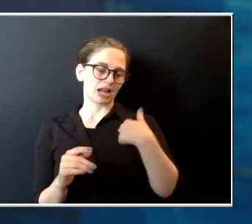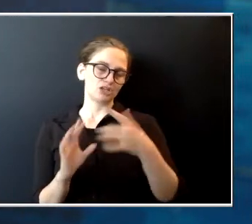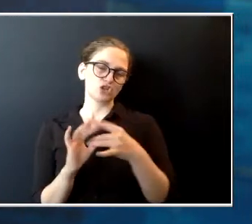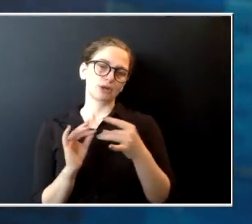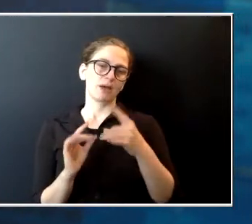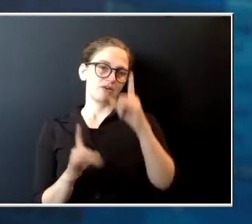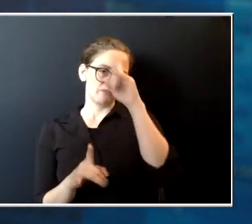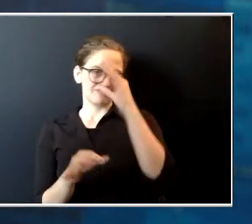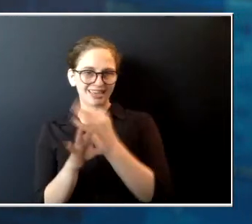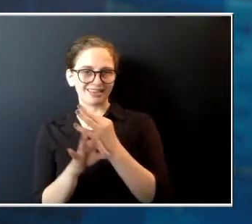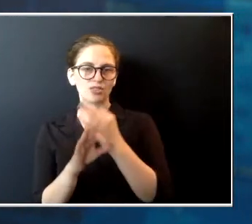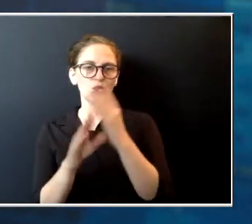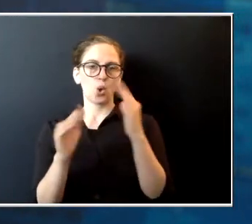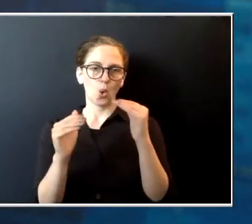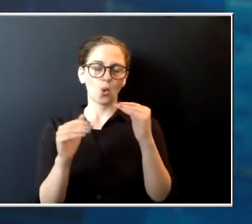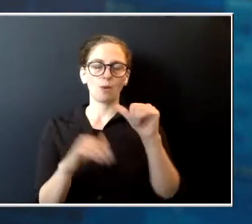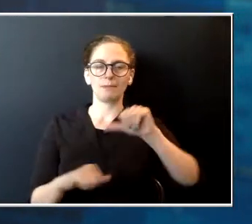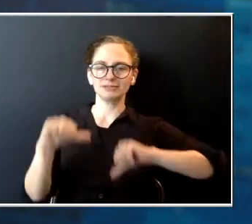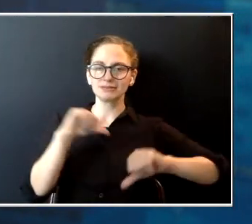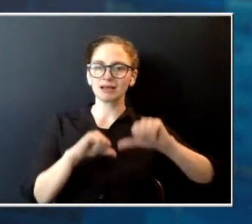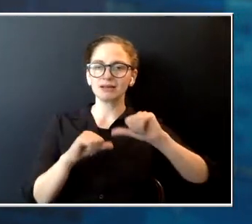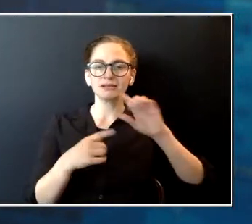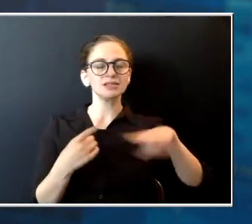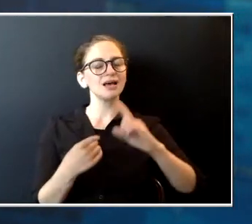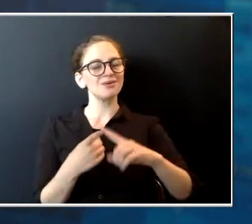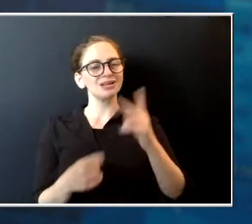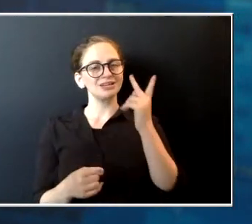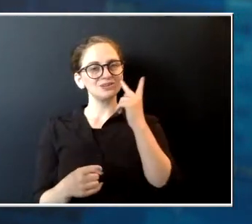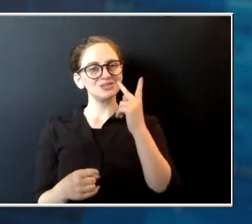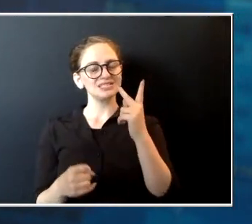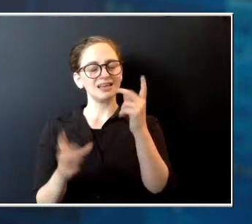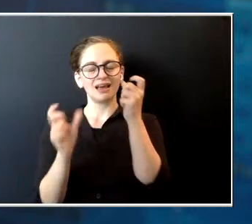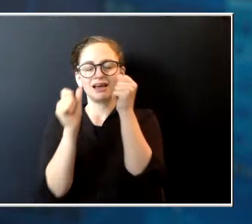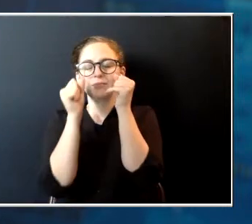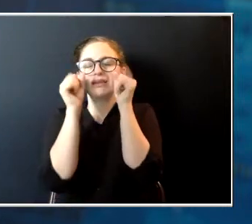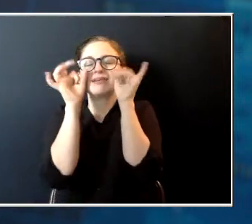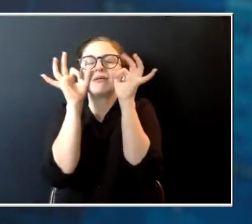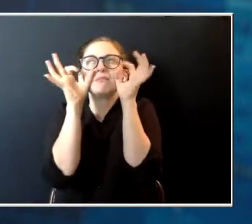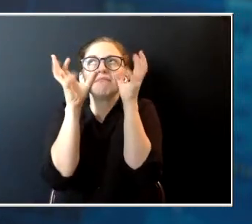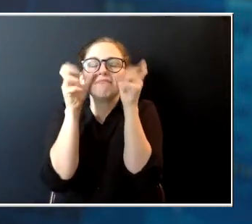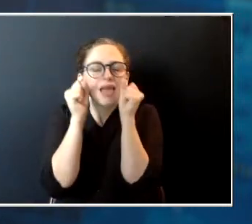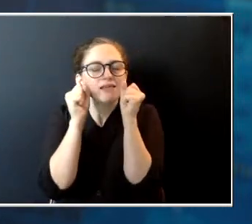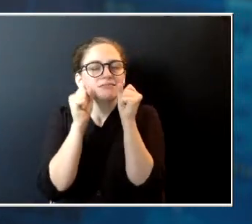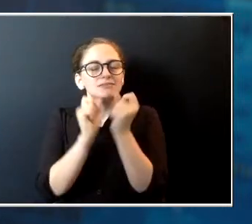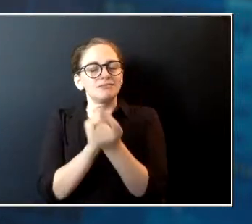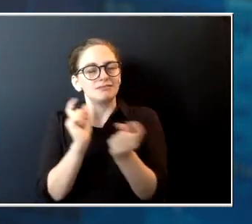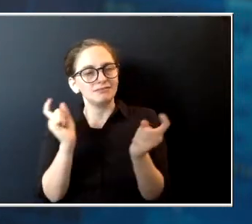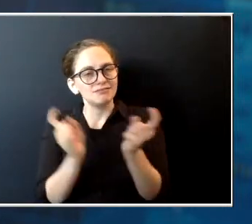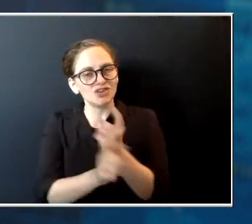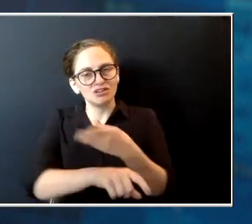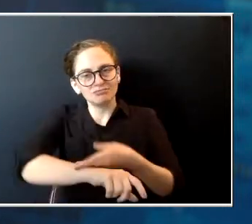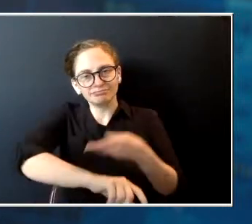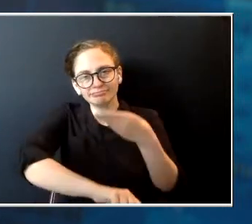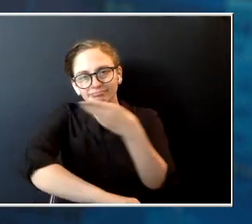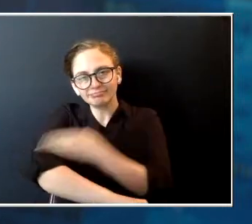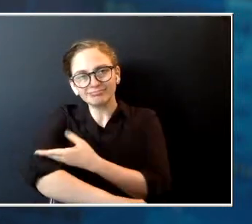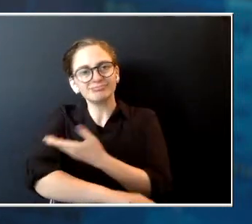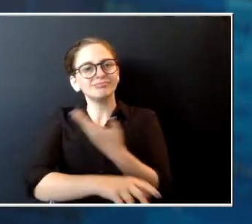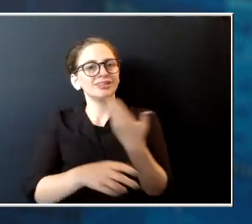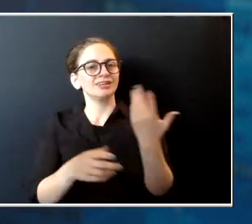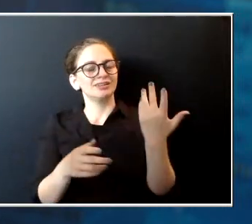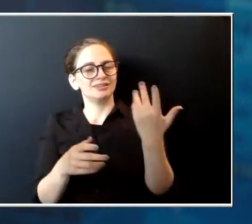you see the amazing changes that are coming to healthcare and to orphan disease,